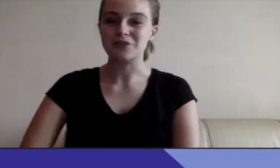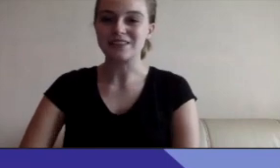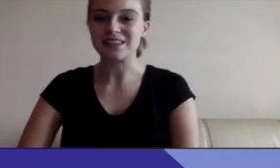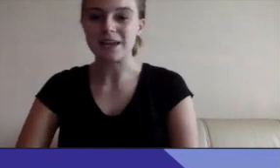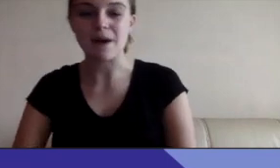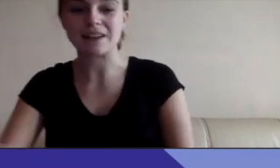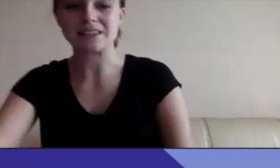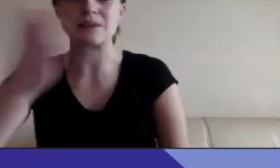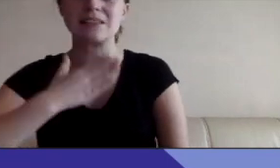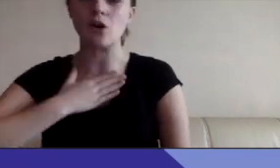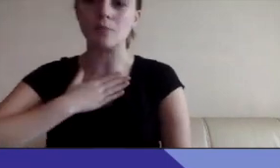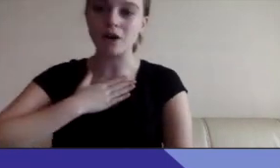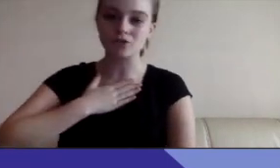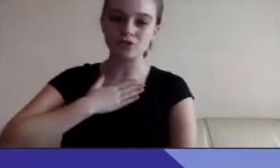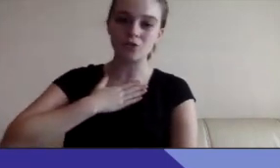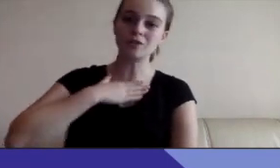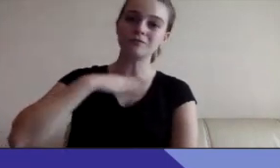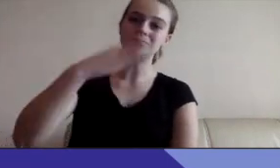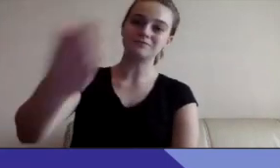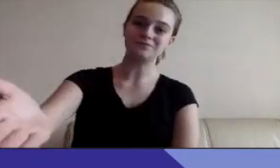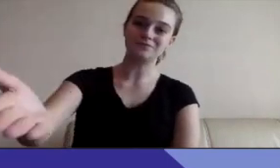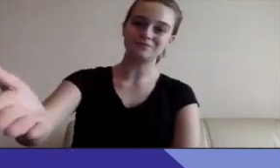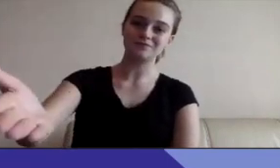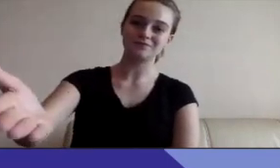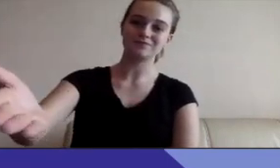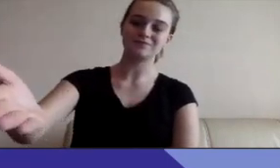And you can say it back to me. So bonjour.